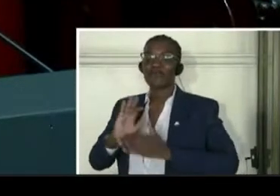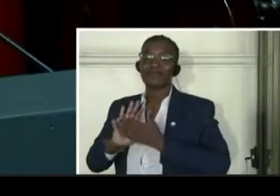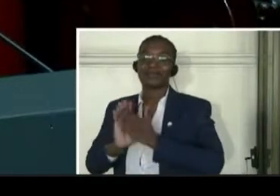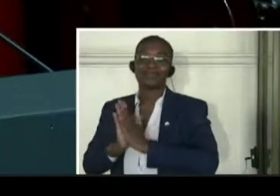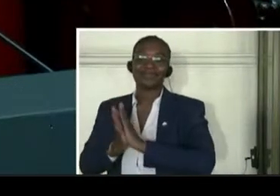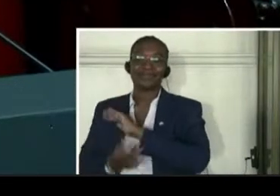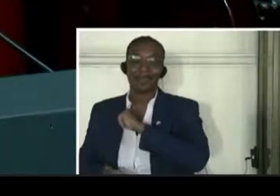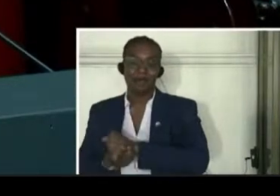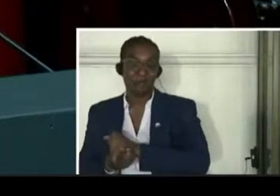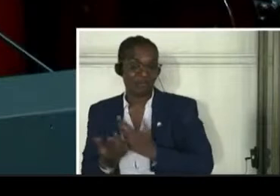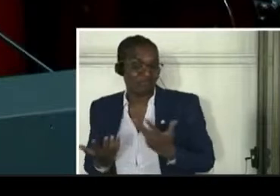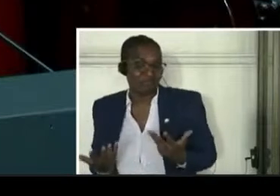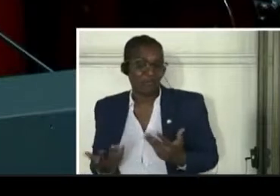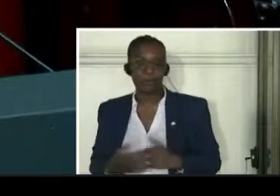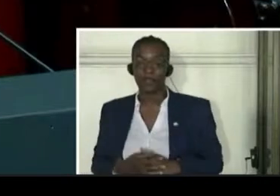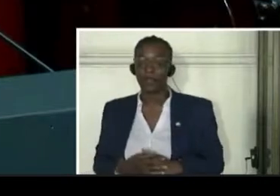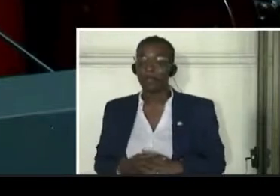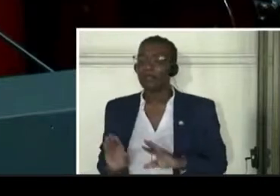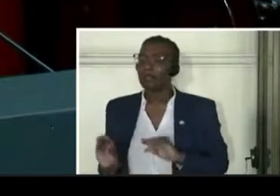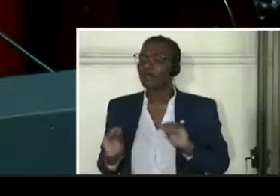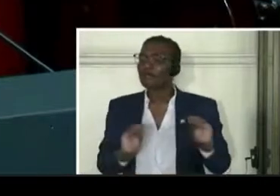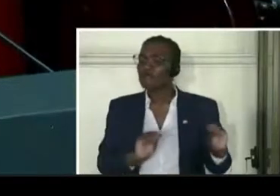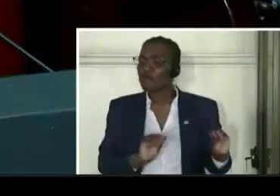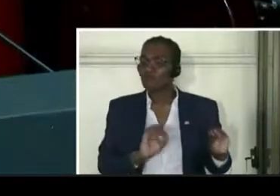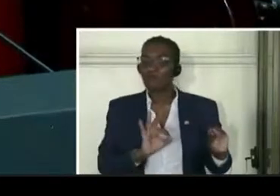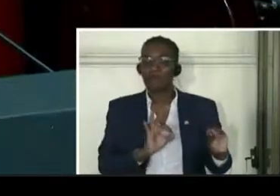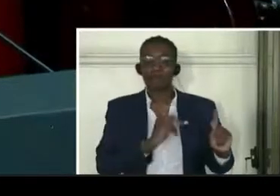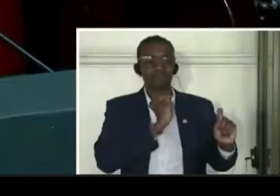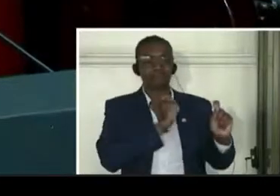disasters? Let's move on to transit camps.